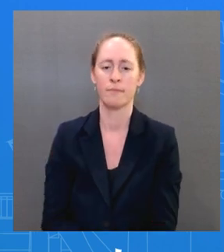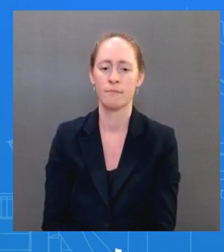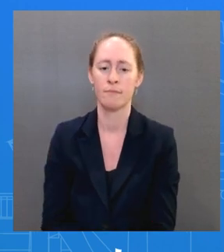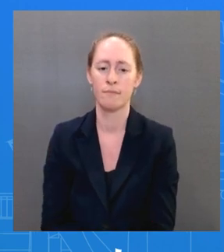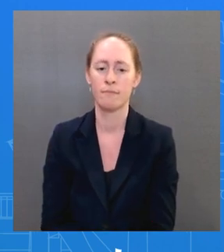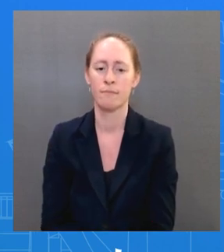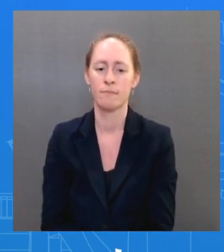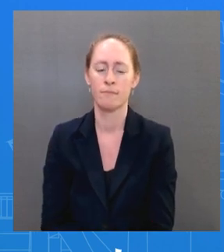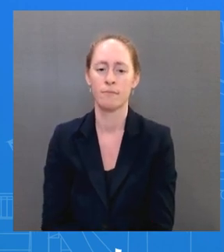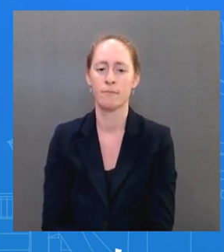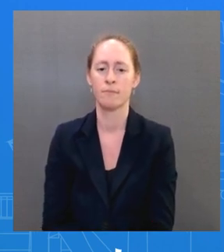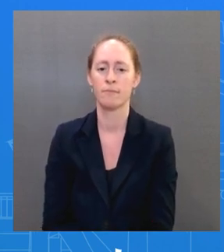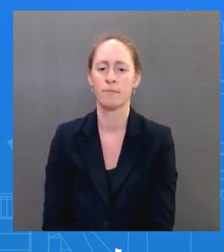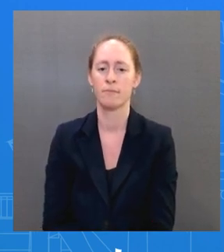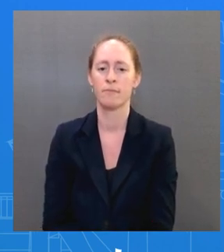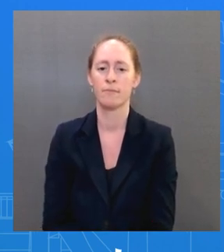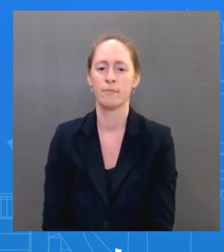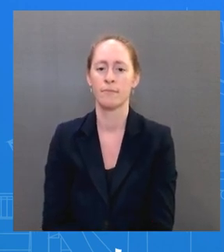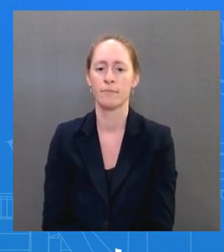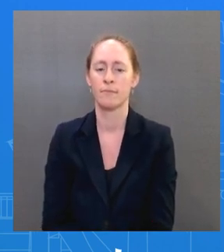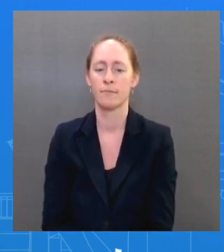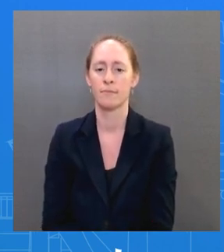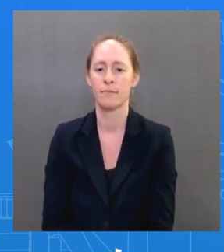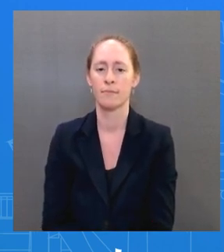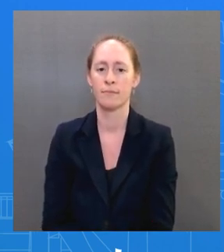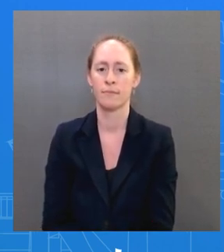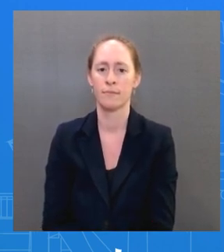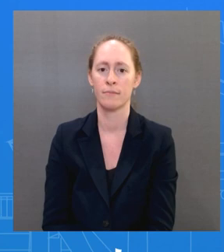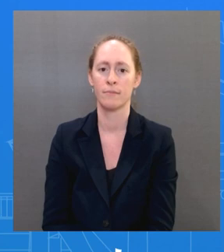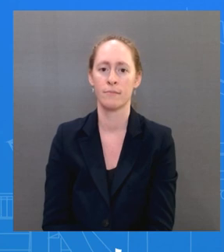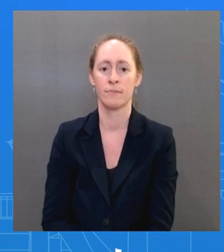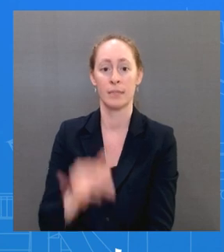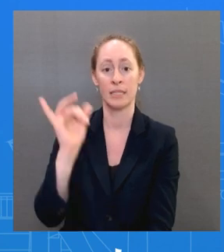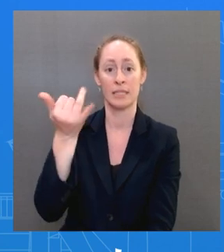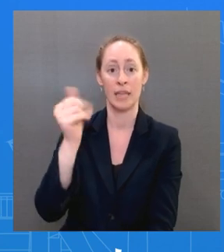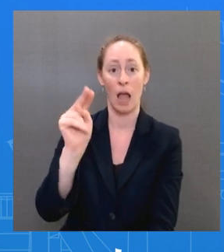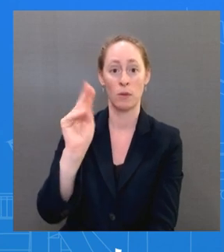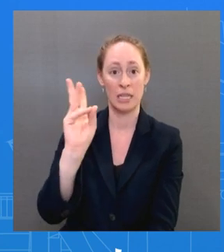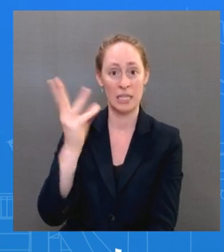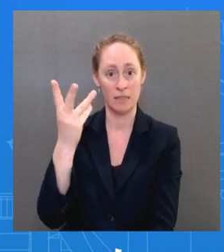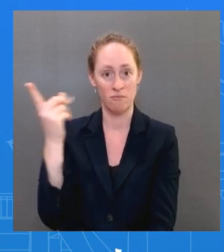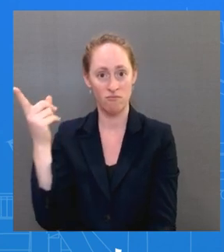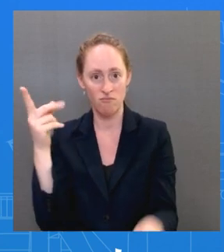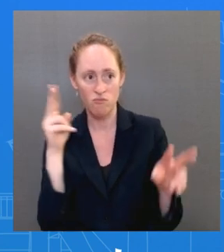the president had a chance to watch them? Did any reaction regarding the